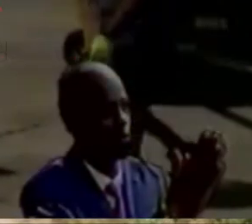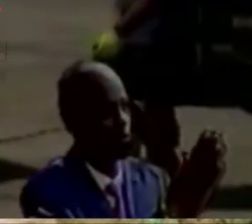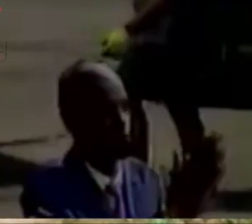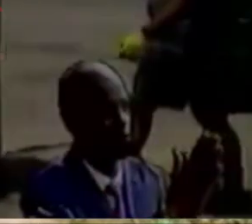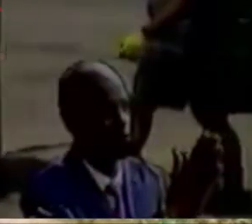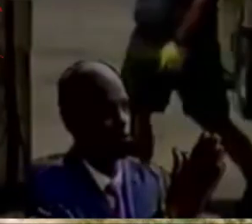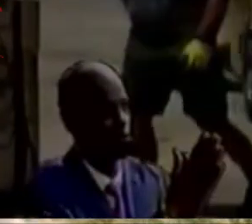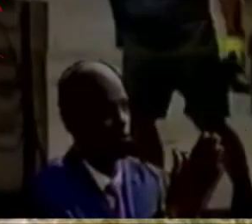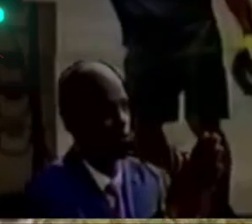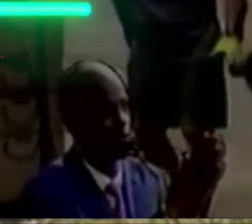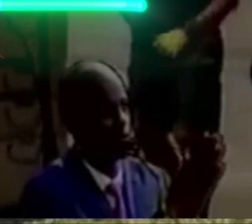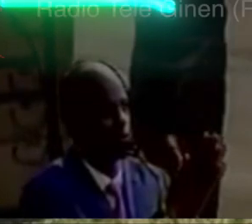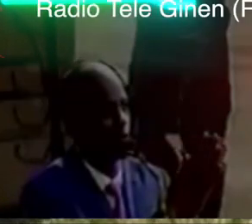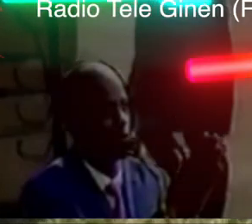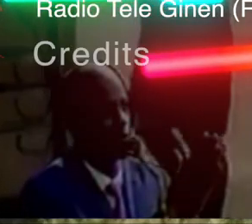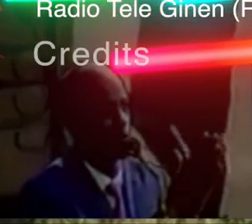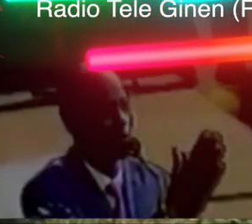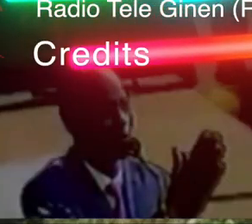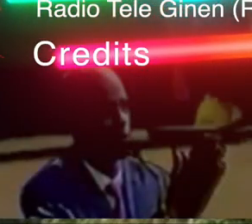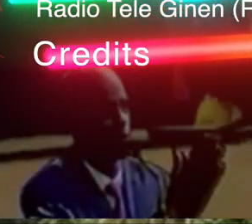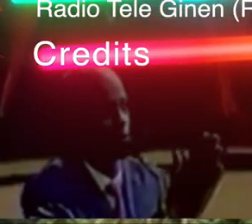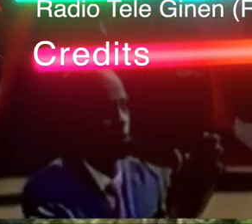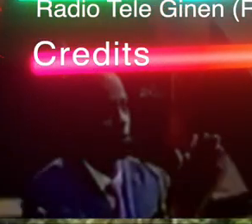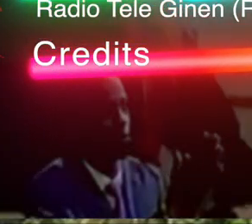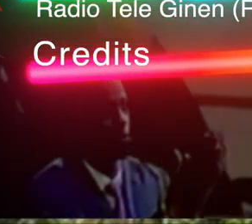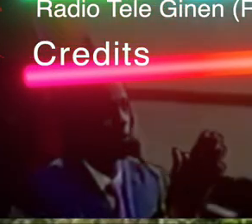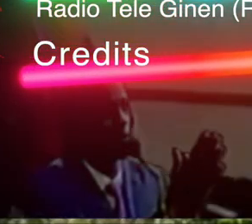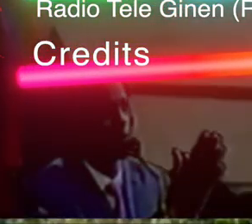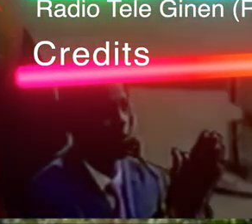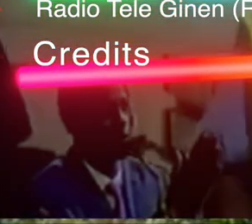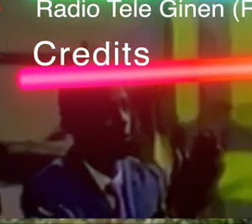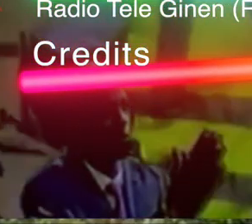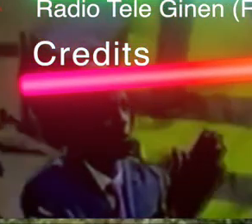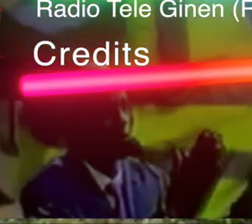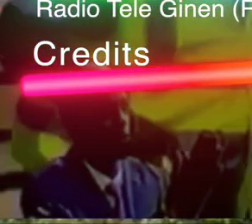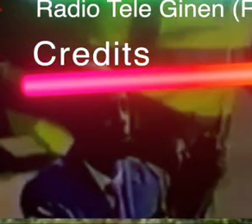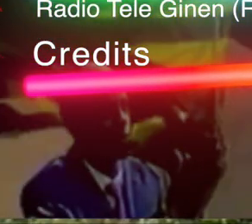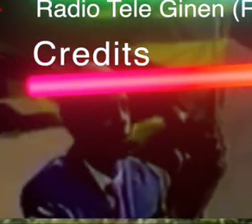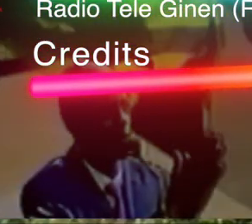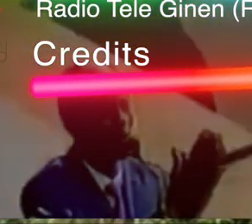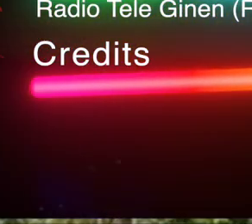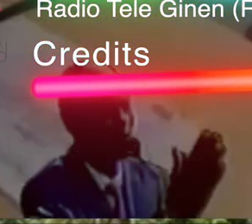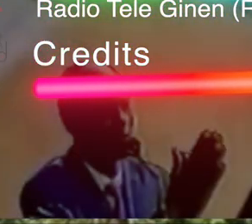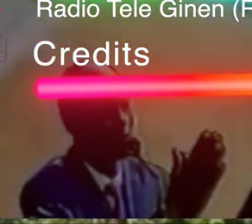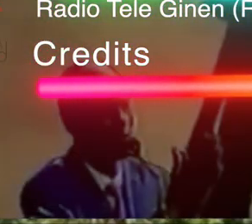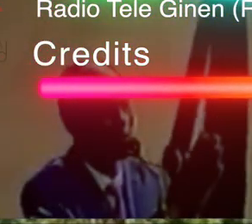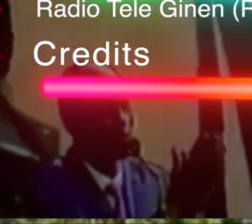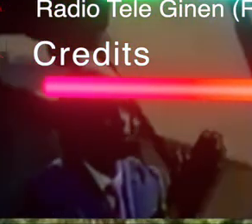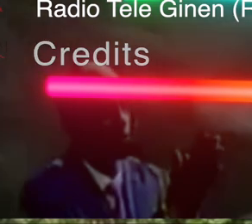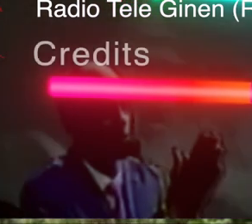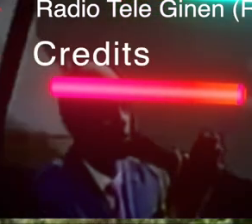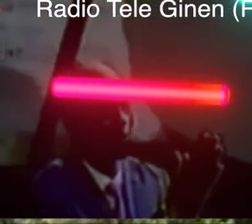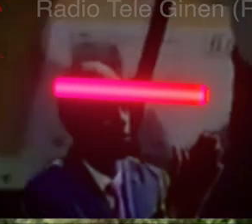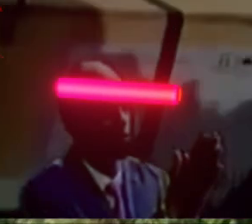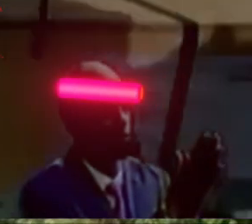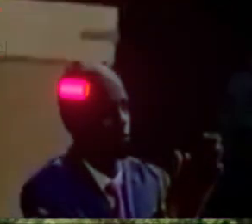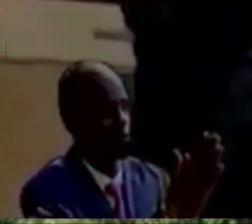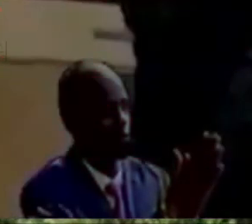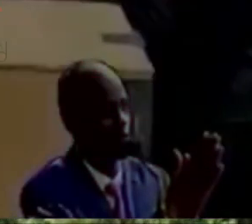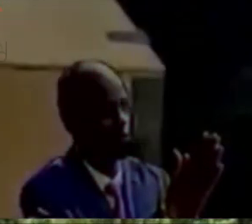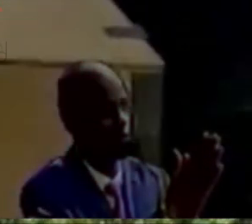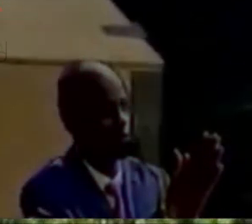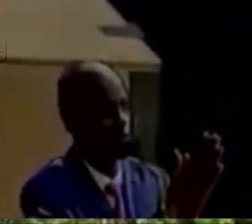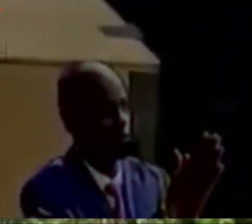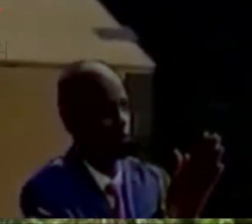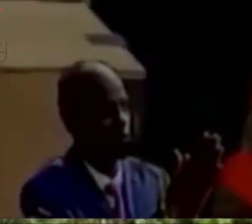to get down to the affected area so we can see what's going on, see what help is needed and where, and do the